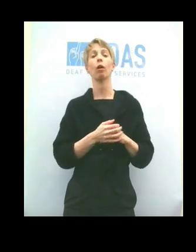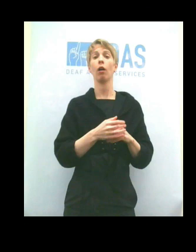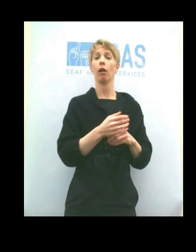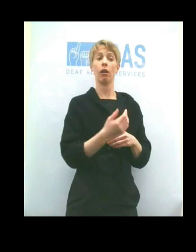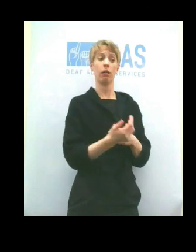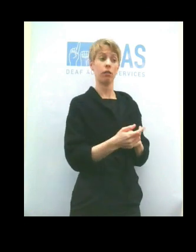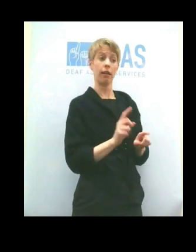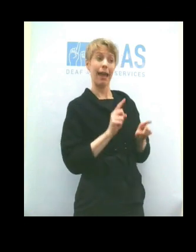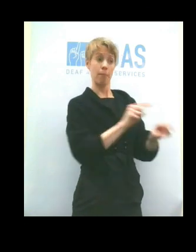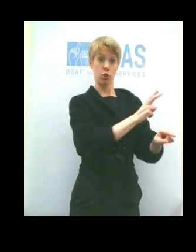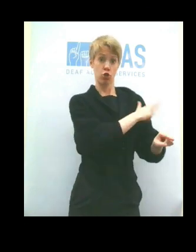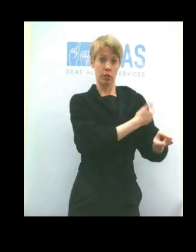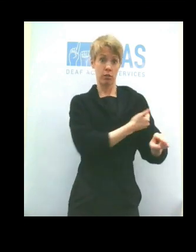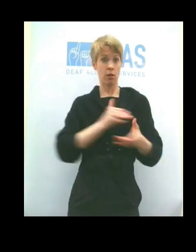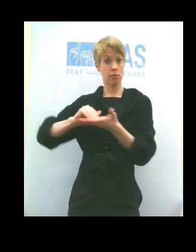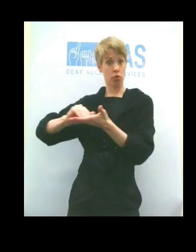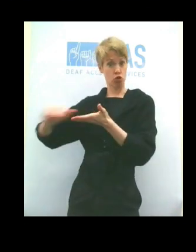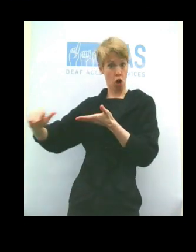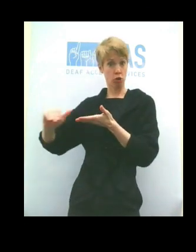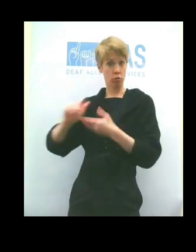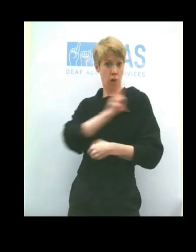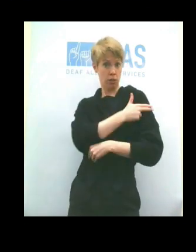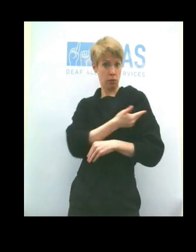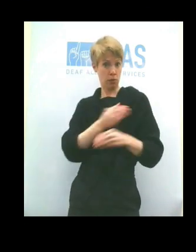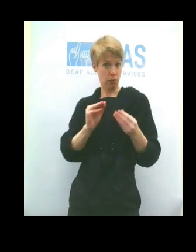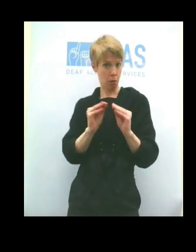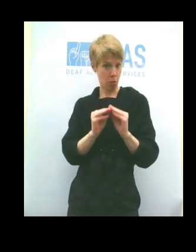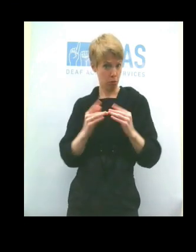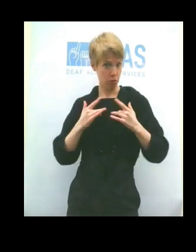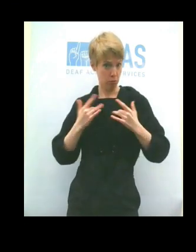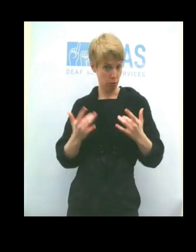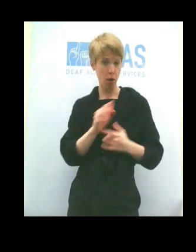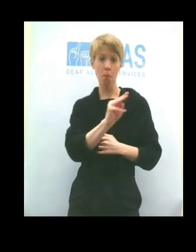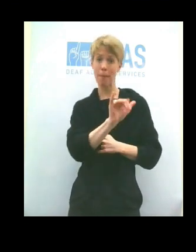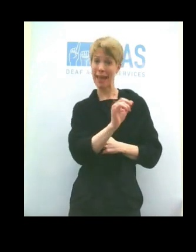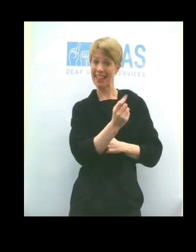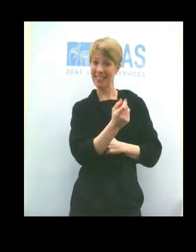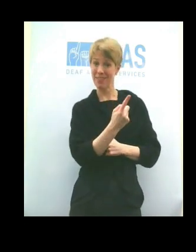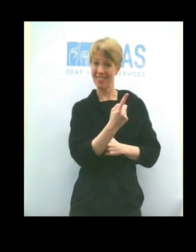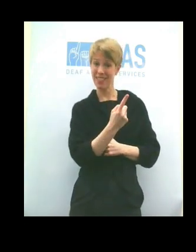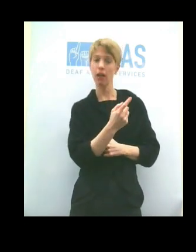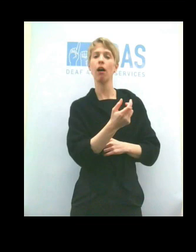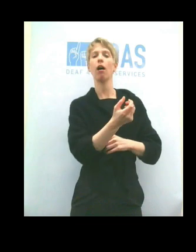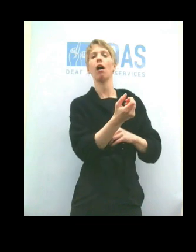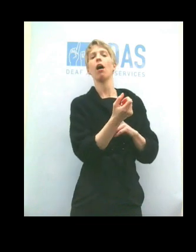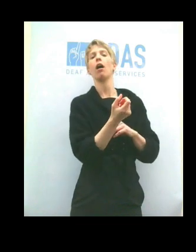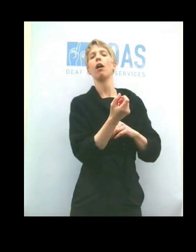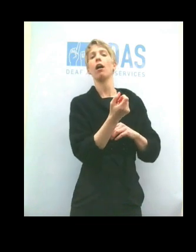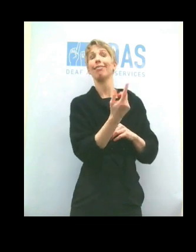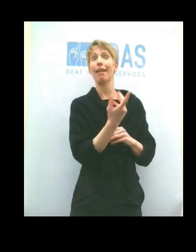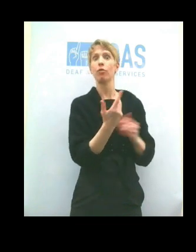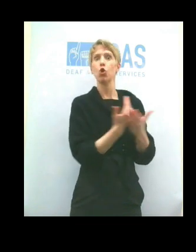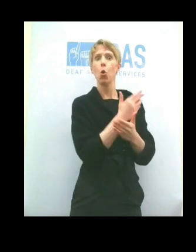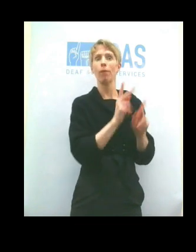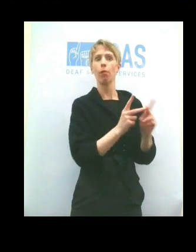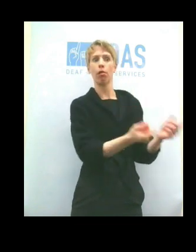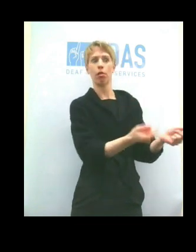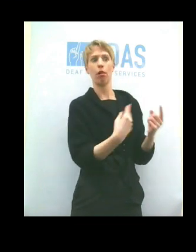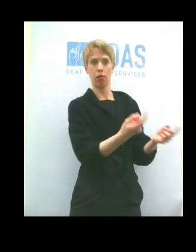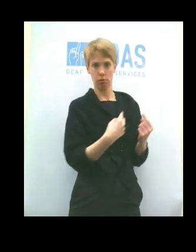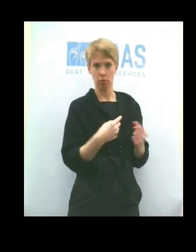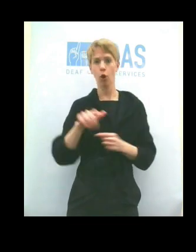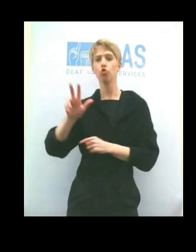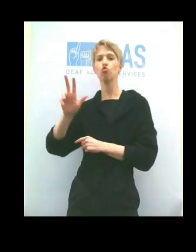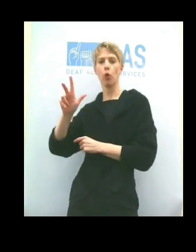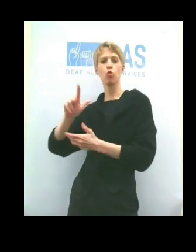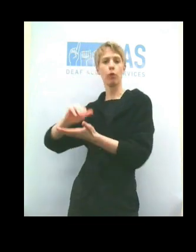discharges. On May 11th, there were 11 new admissions and 22 discharges, but on the 2 preceding days,